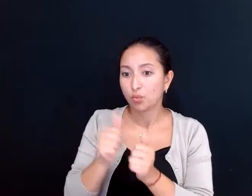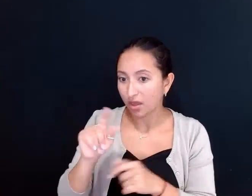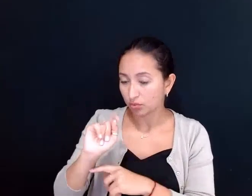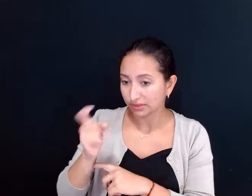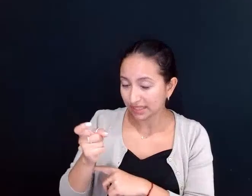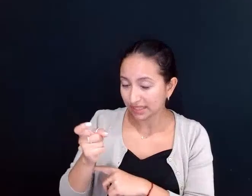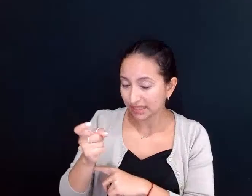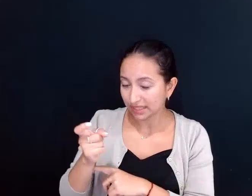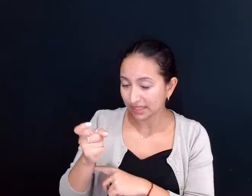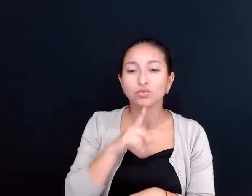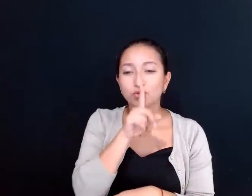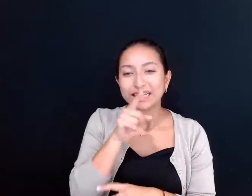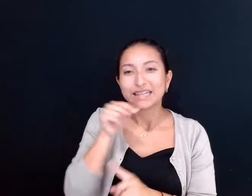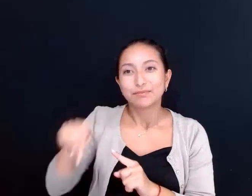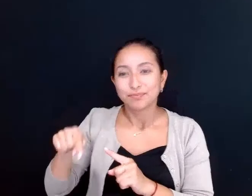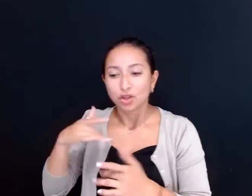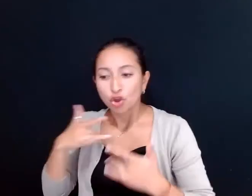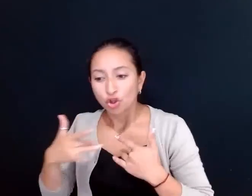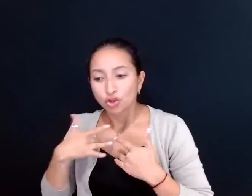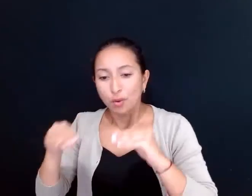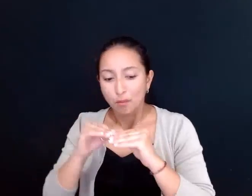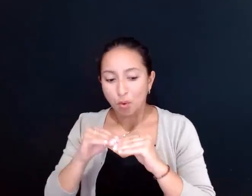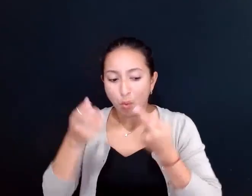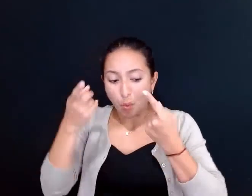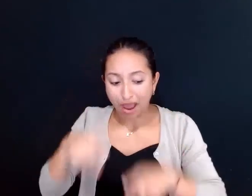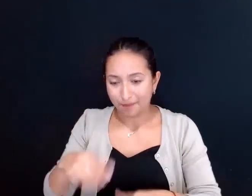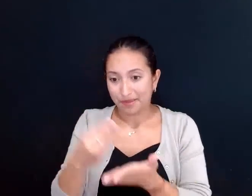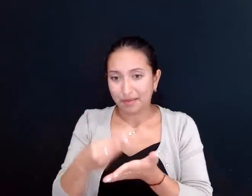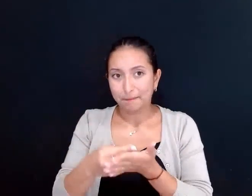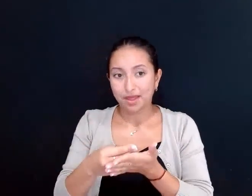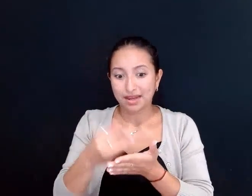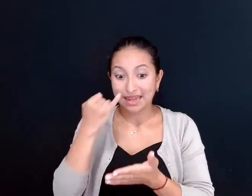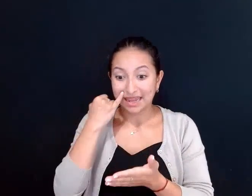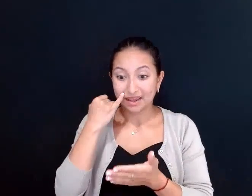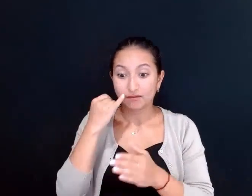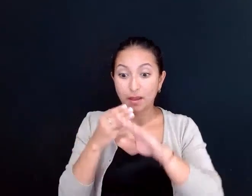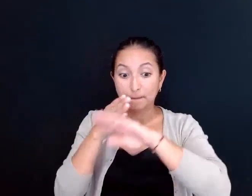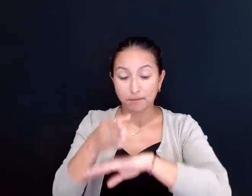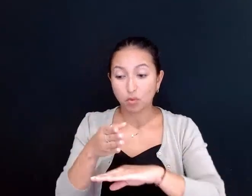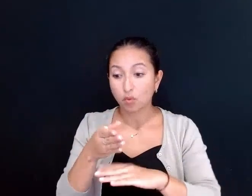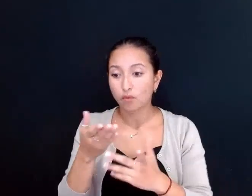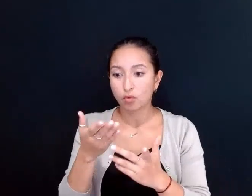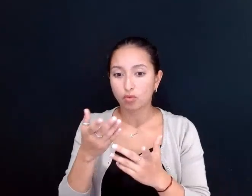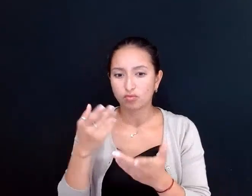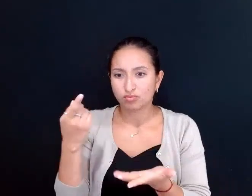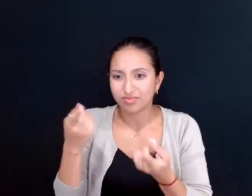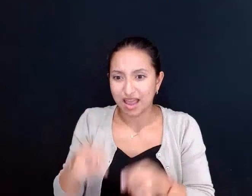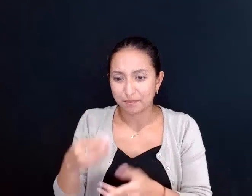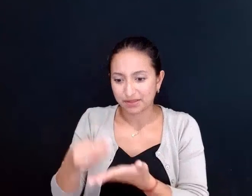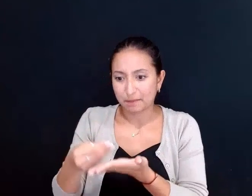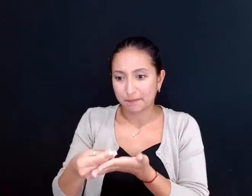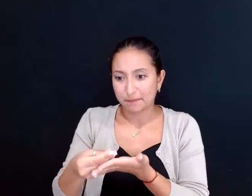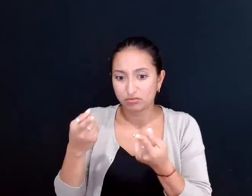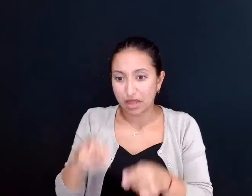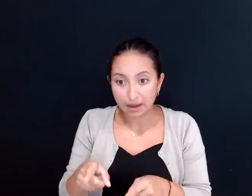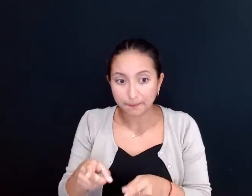is more what happens to the funds in the account when the beneficiary passes. And at that point, it would go